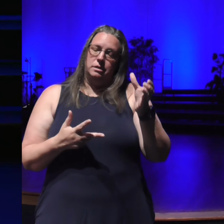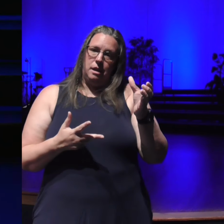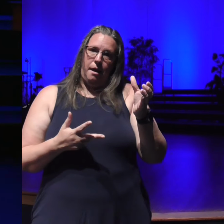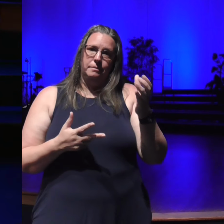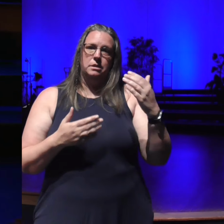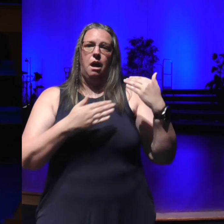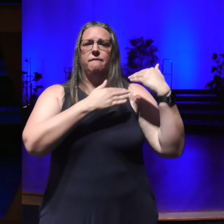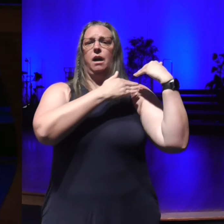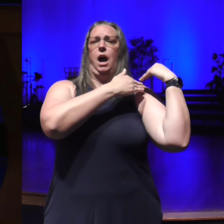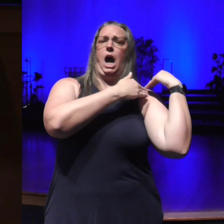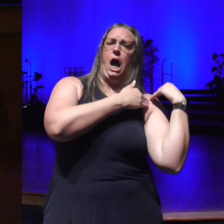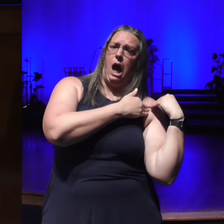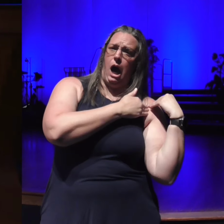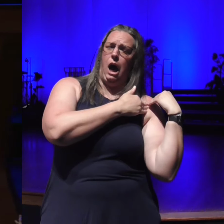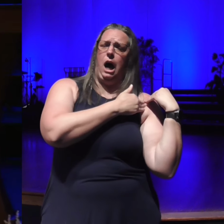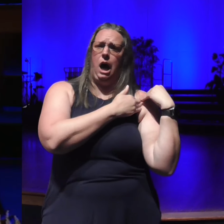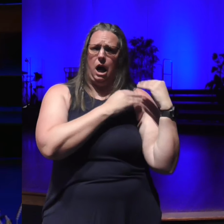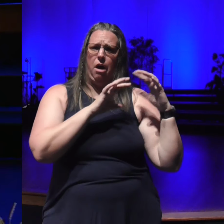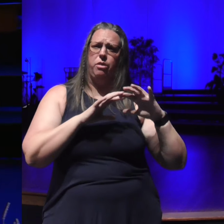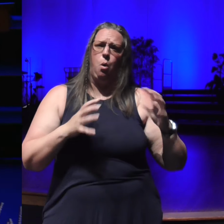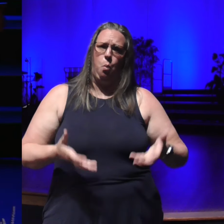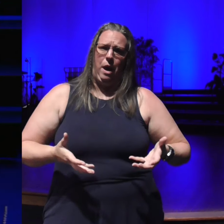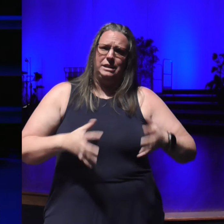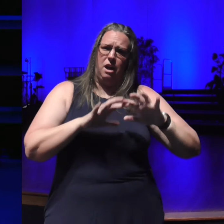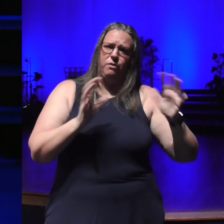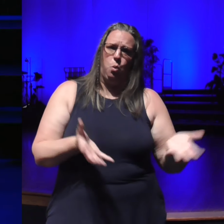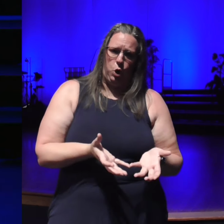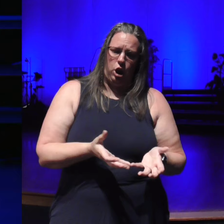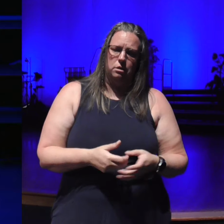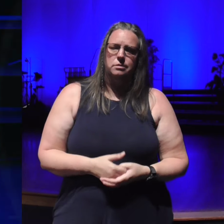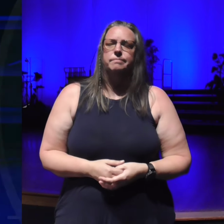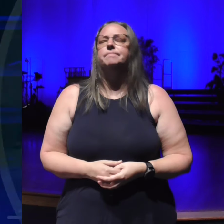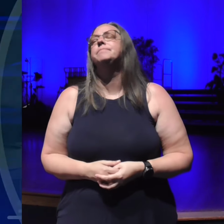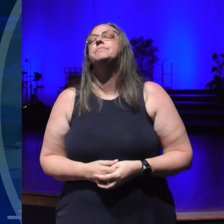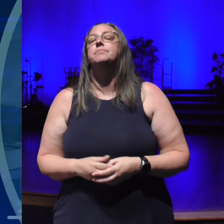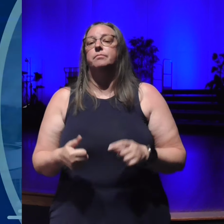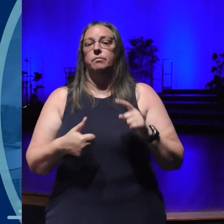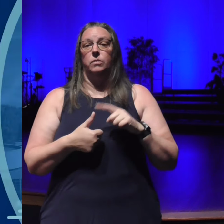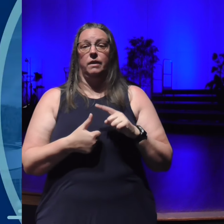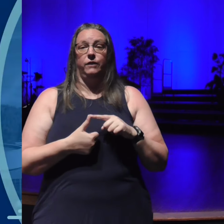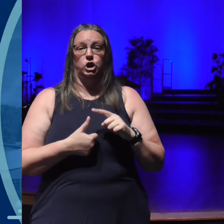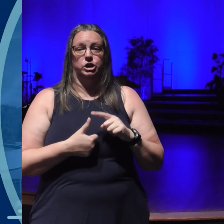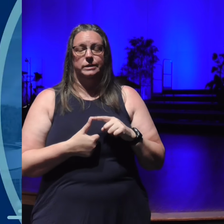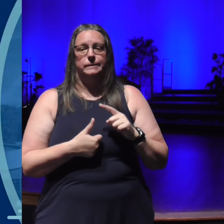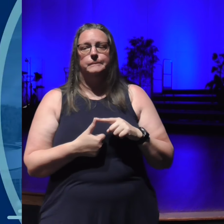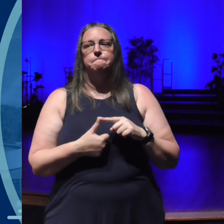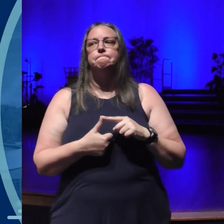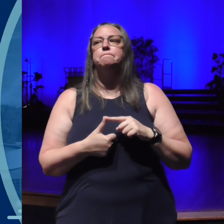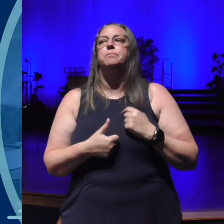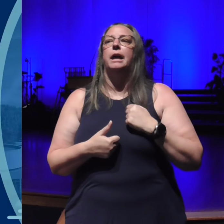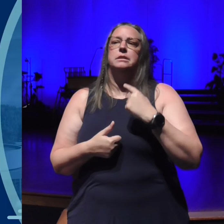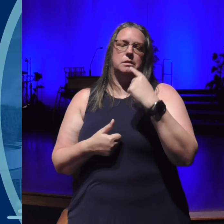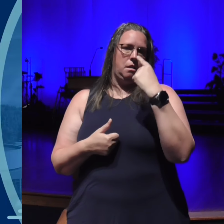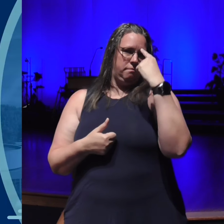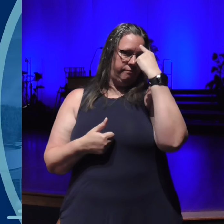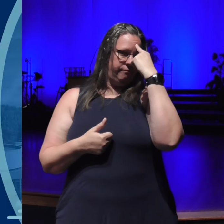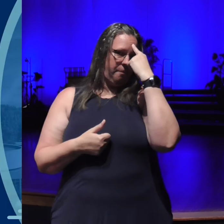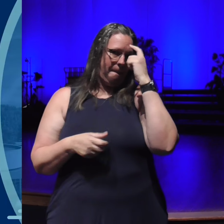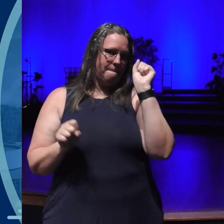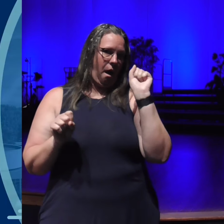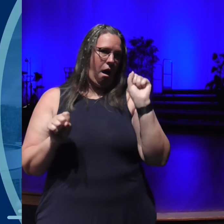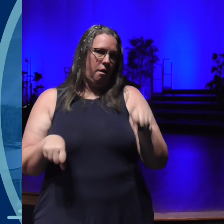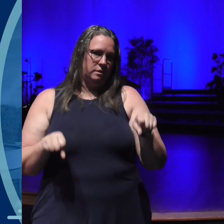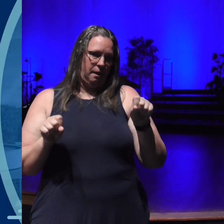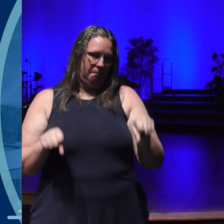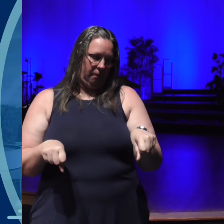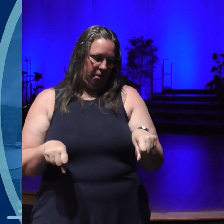carrying the weight of the world on your shoulders. The first is to entertain the possibility that when you